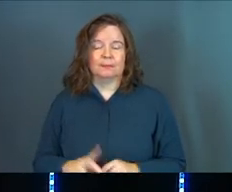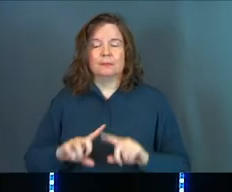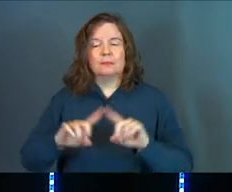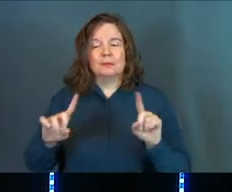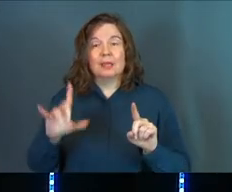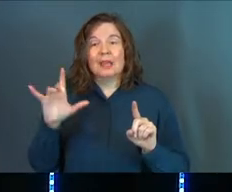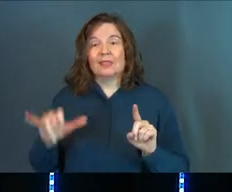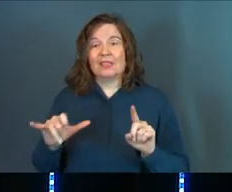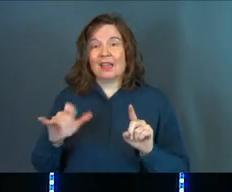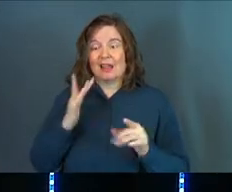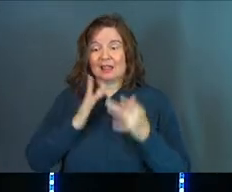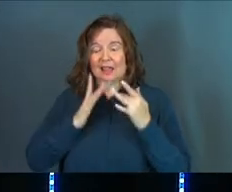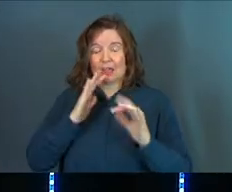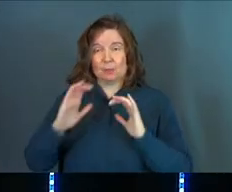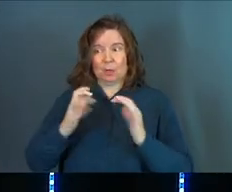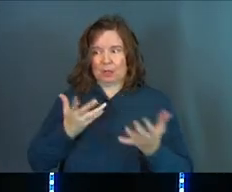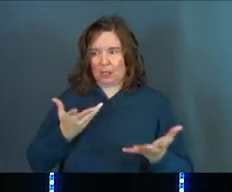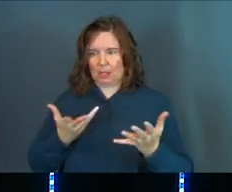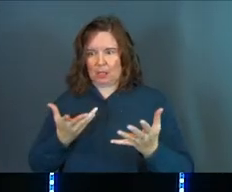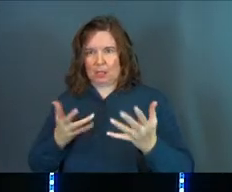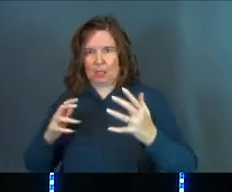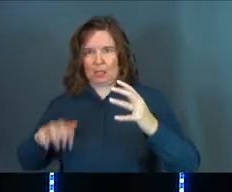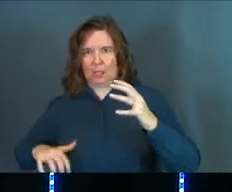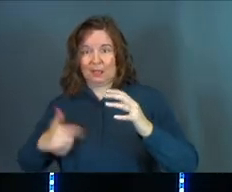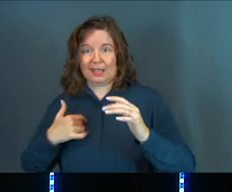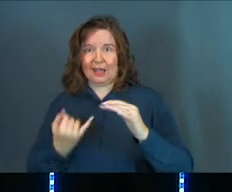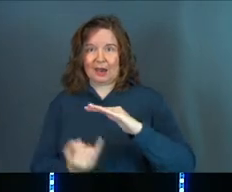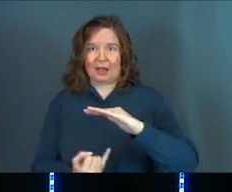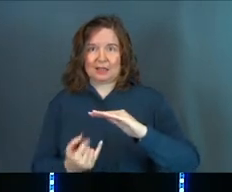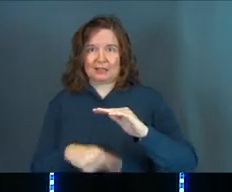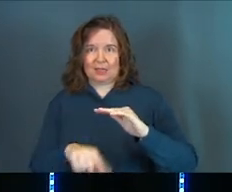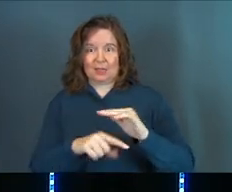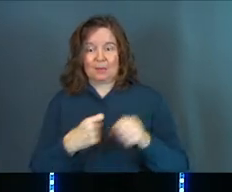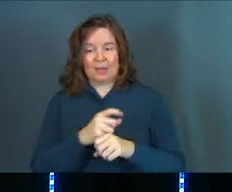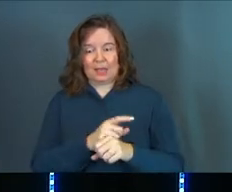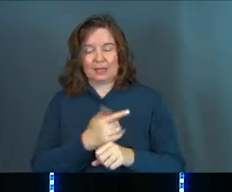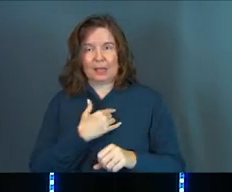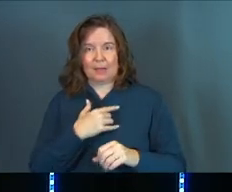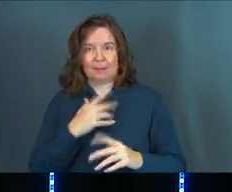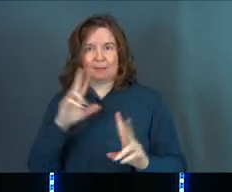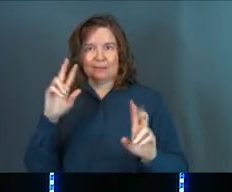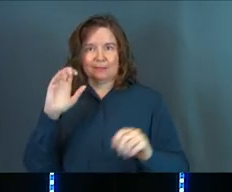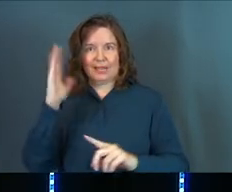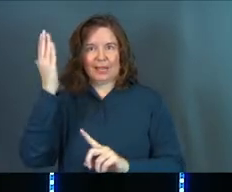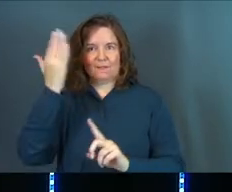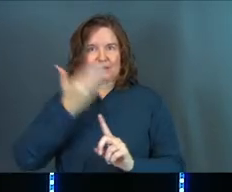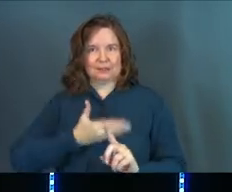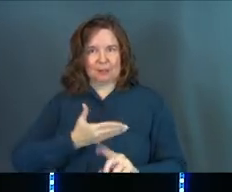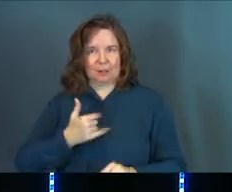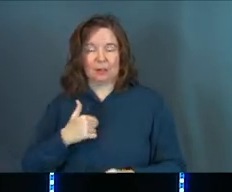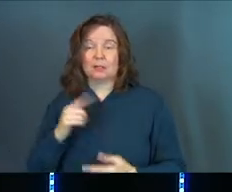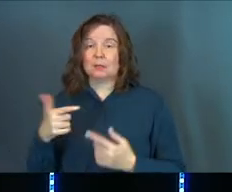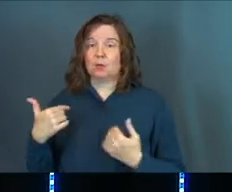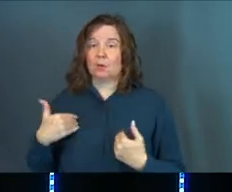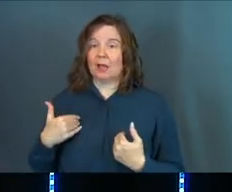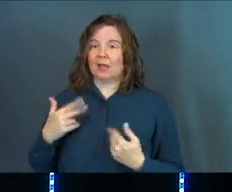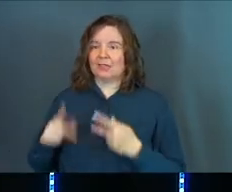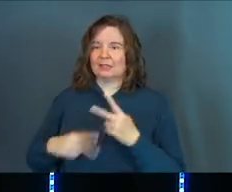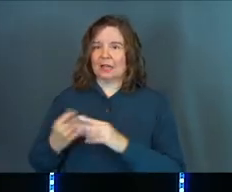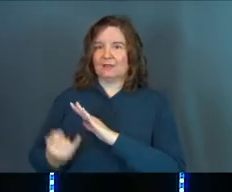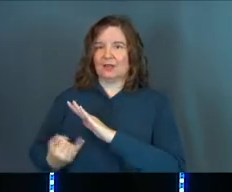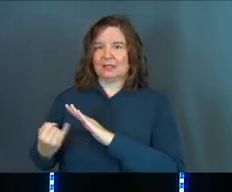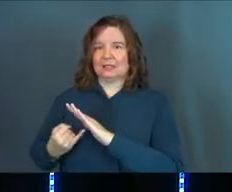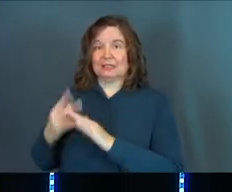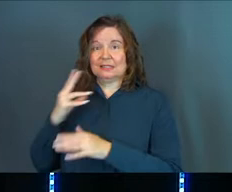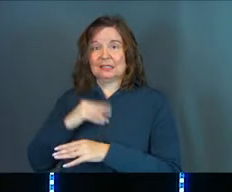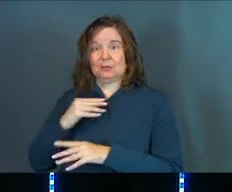But that lack of communication can absolutely isolate them and make them invisible to us. Some of you guys have got this kind of